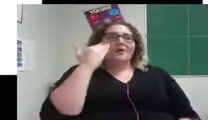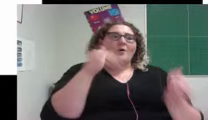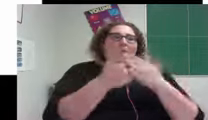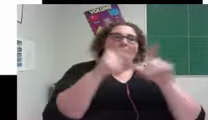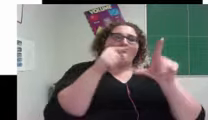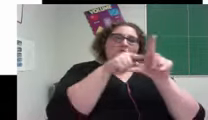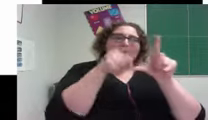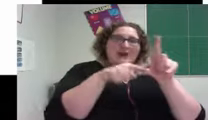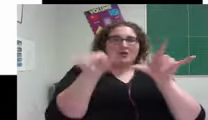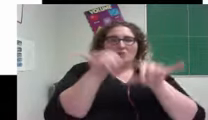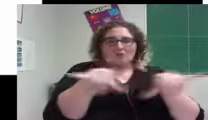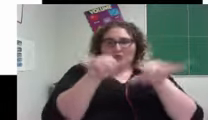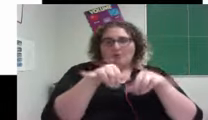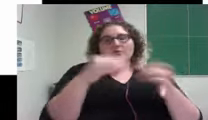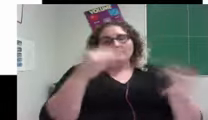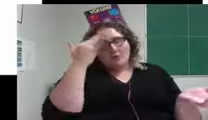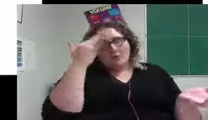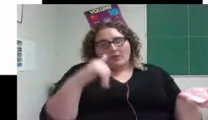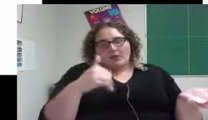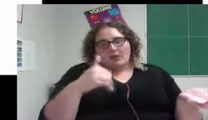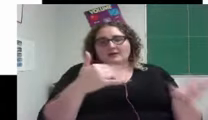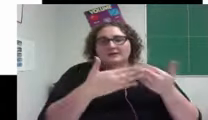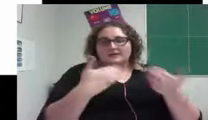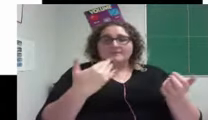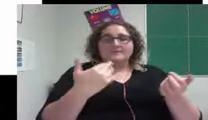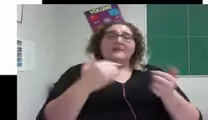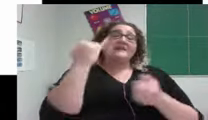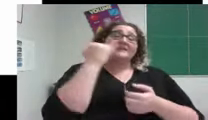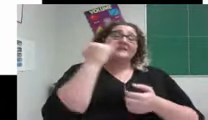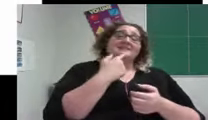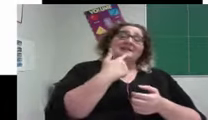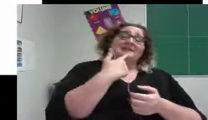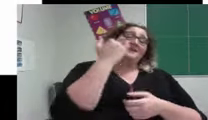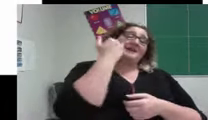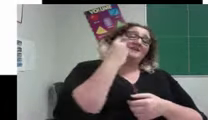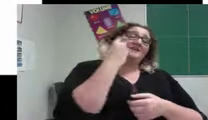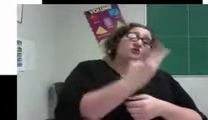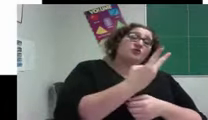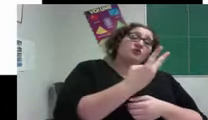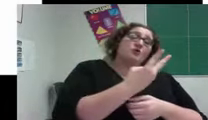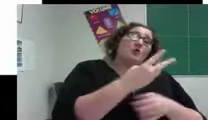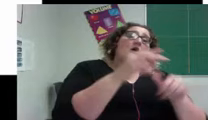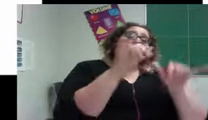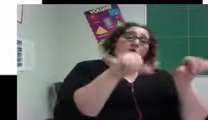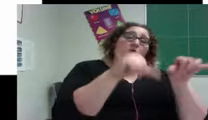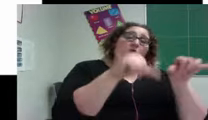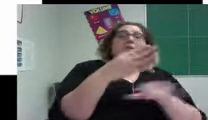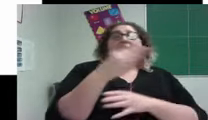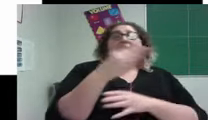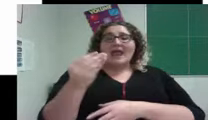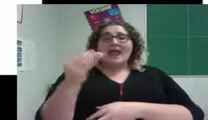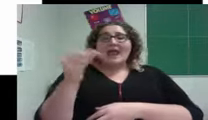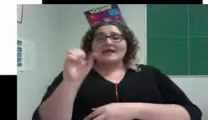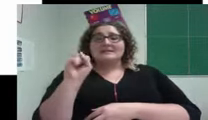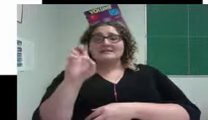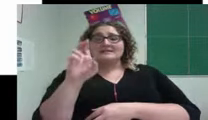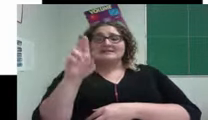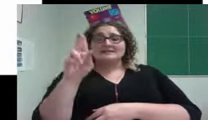supplementary, then each form a right angle. And we already seen that in the previous proof when we proved that all four angles were congruent to each other.